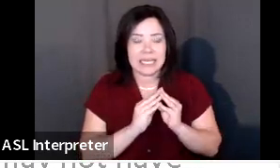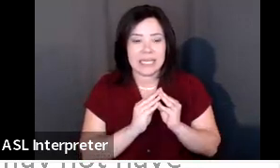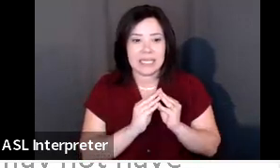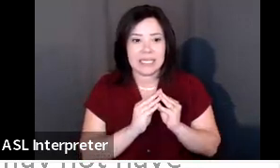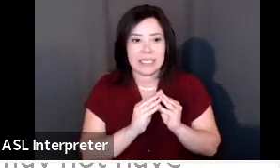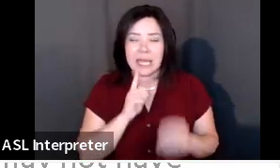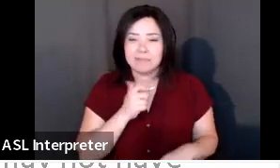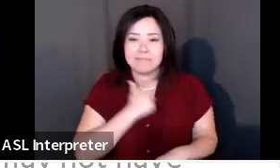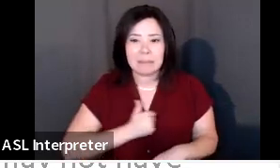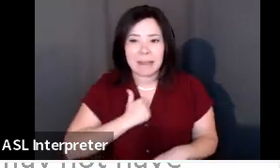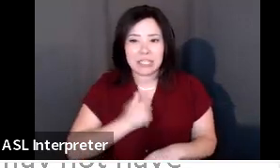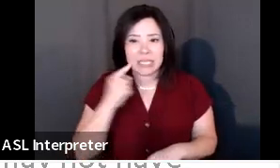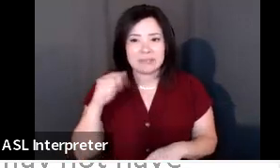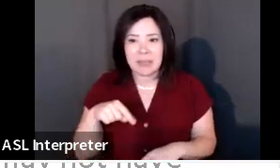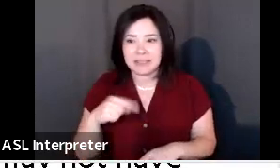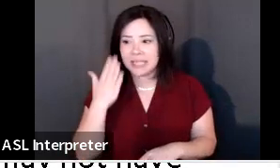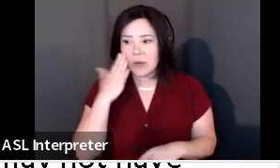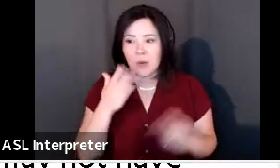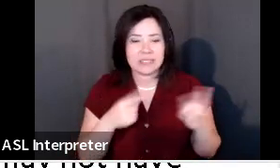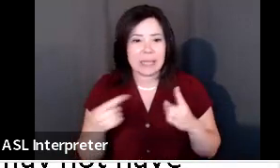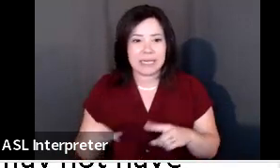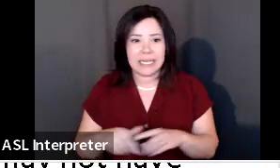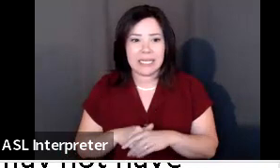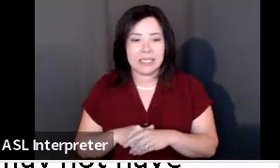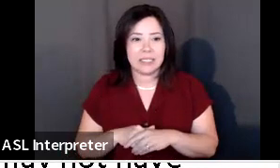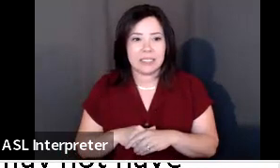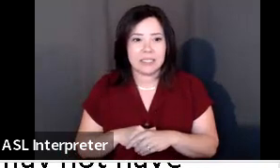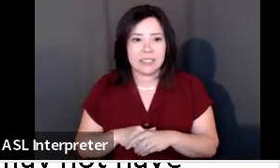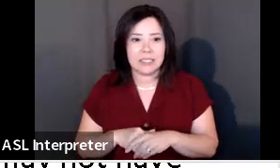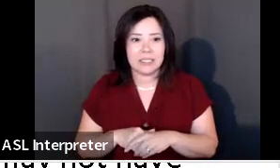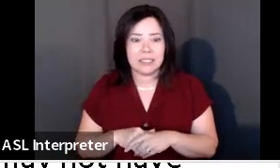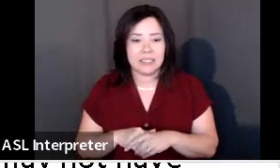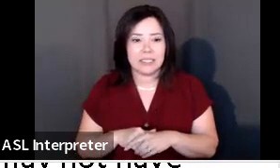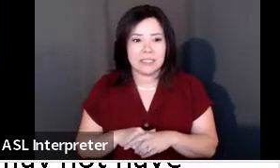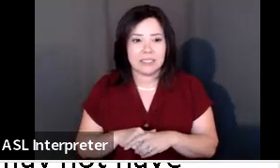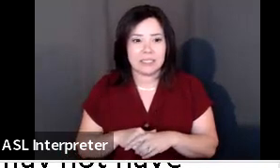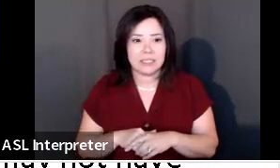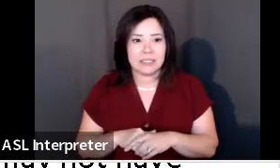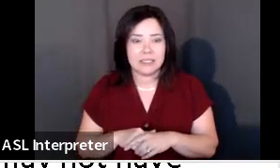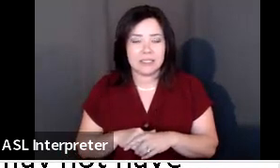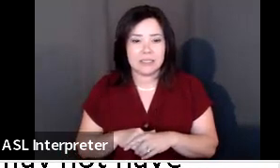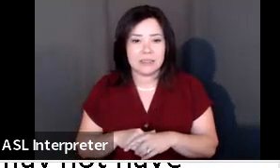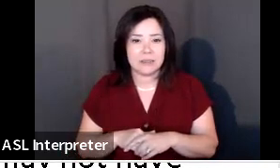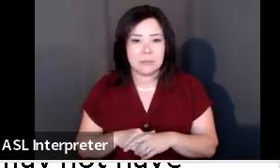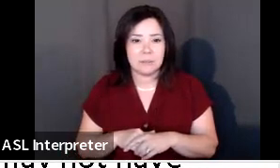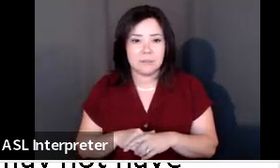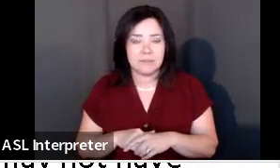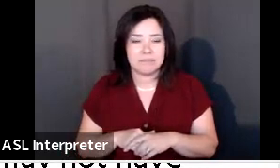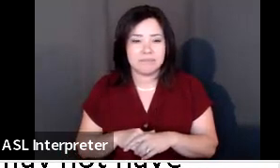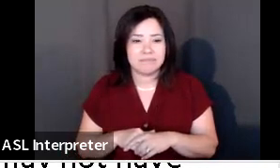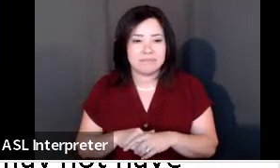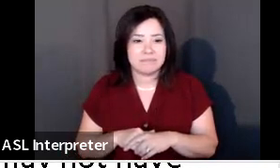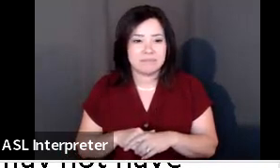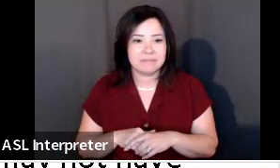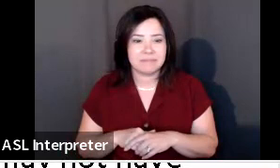super apologize for this. I don't know what is Menu. Music currently happening unmuted. Alt plus A button. Escape. to our Audio settings button drop down. Music currently unmuted. Alt plus A tech, button. but